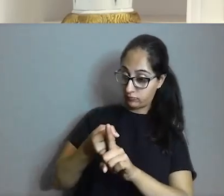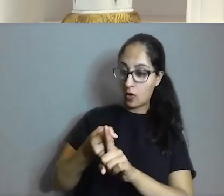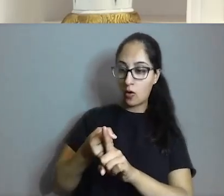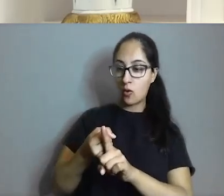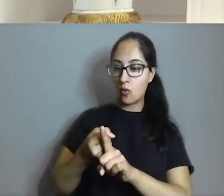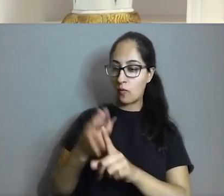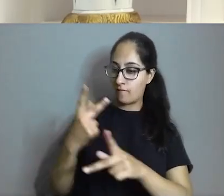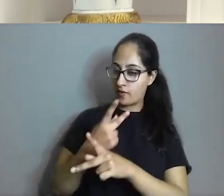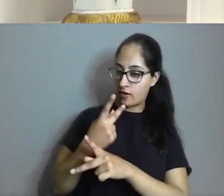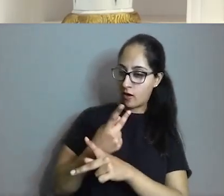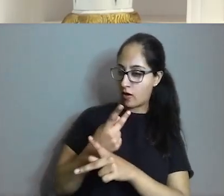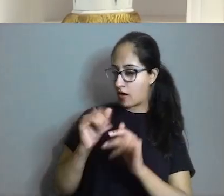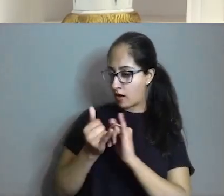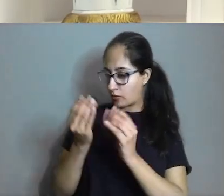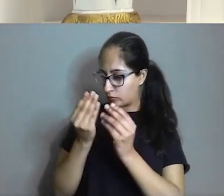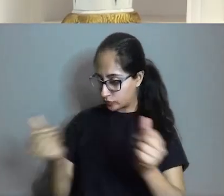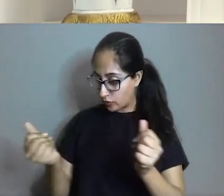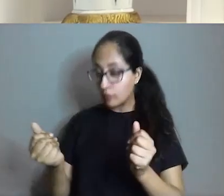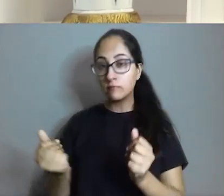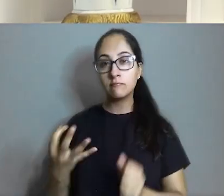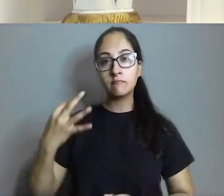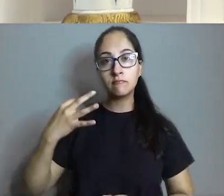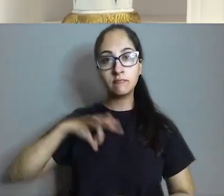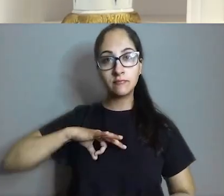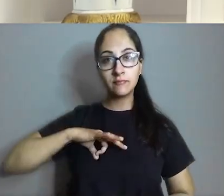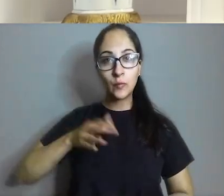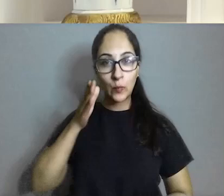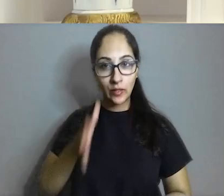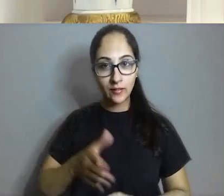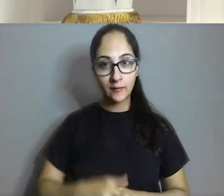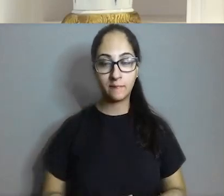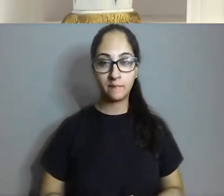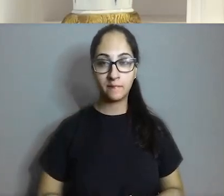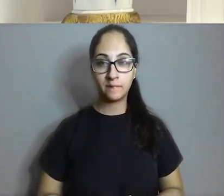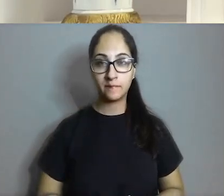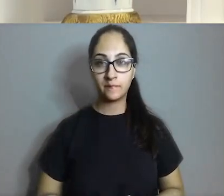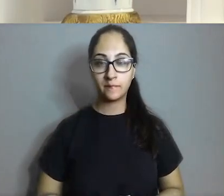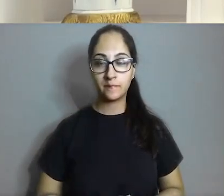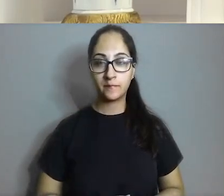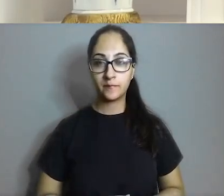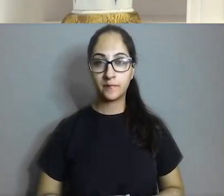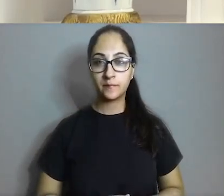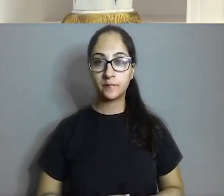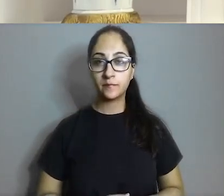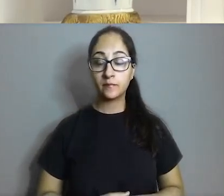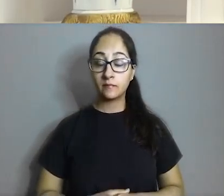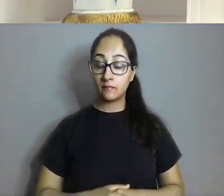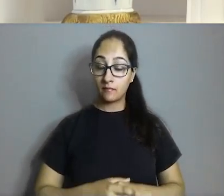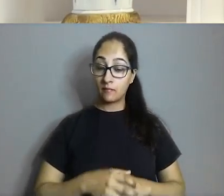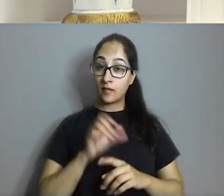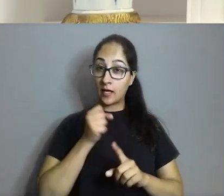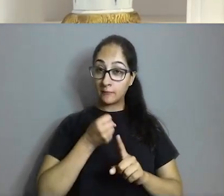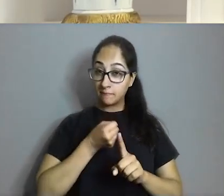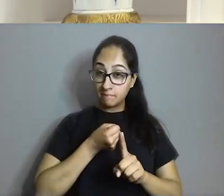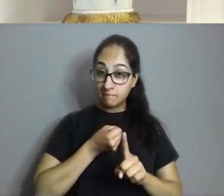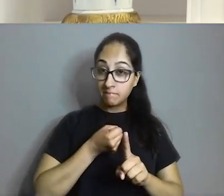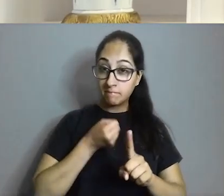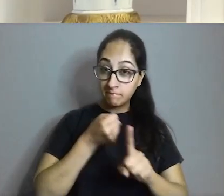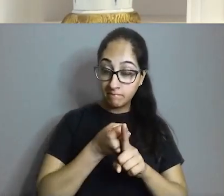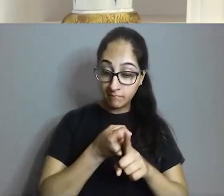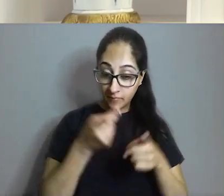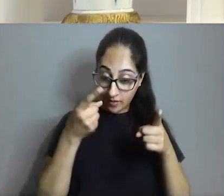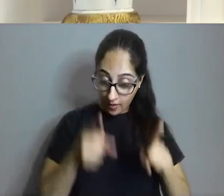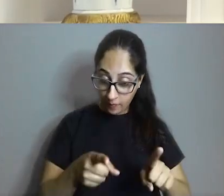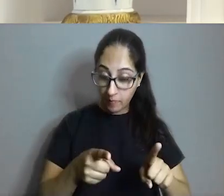Optimism is not about wishful thinking or ignoring the existence of adversity. It is about